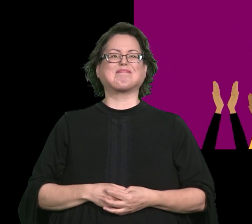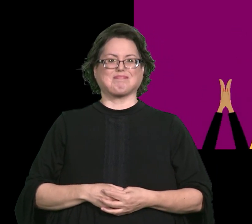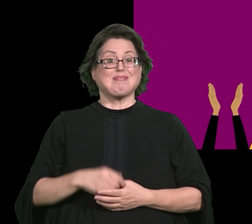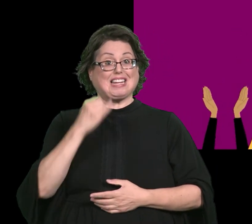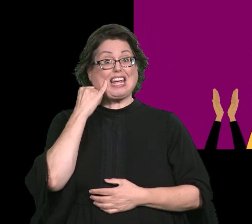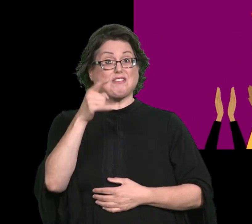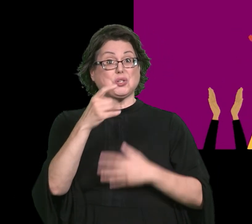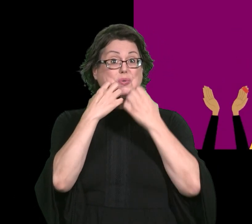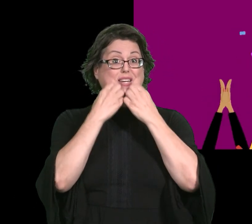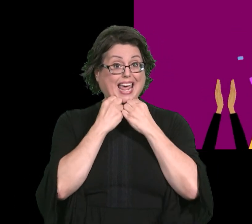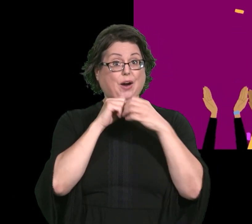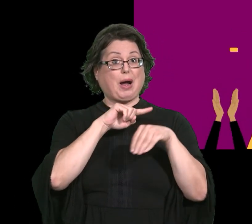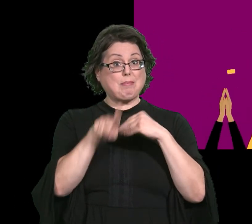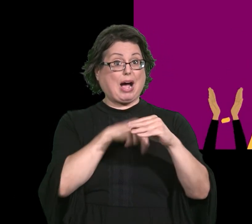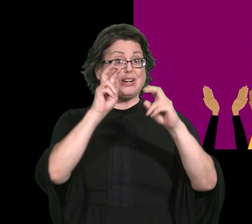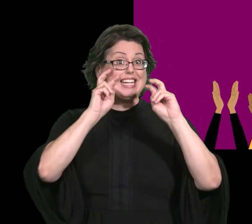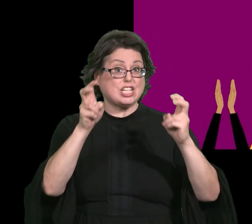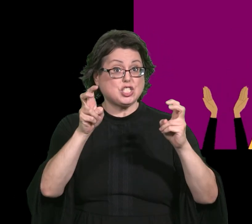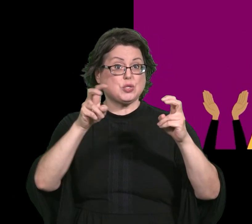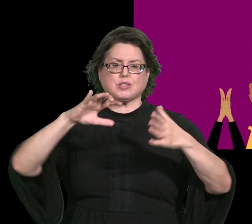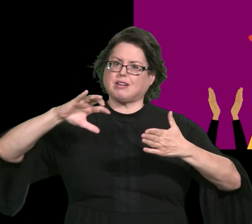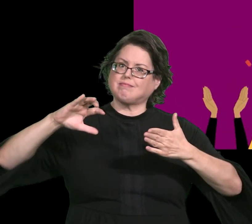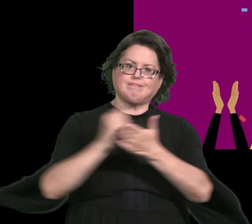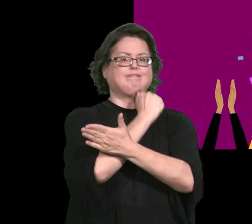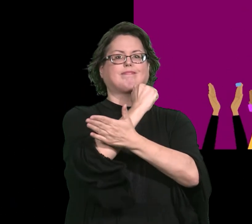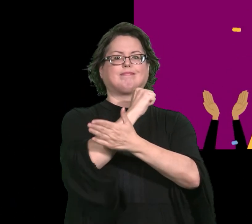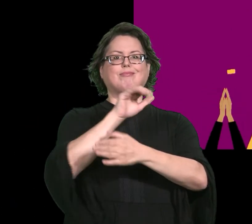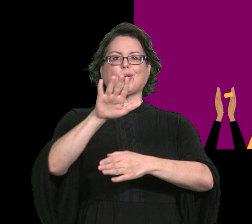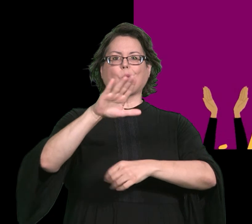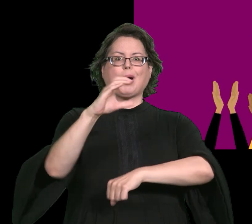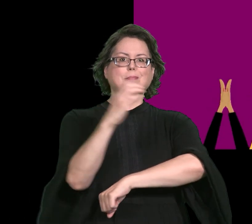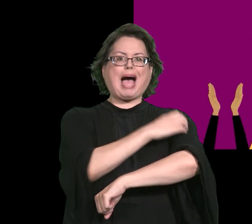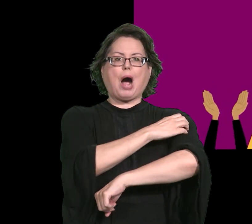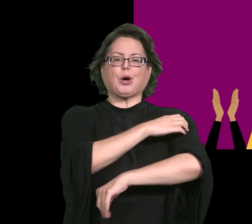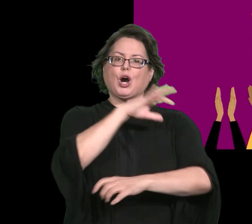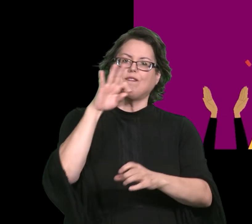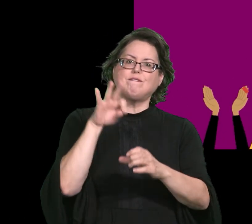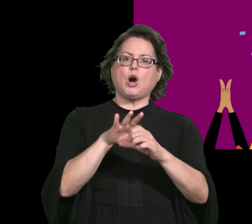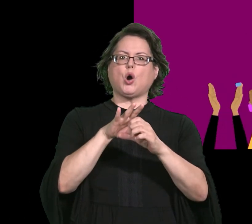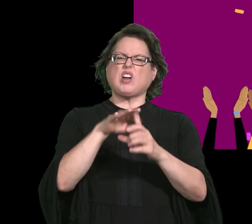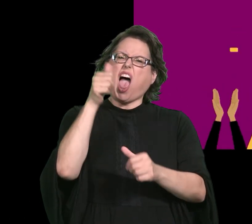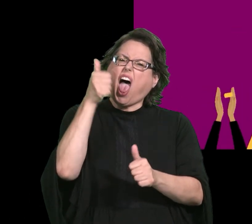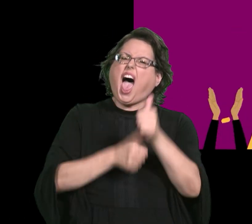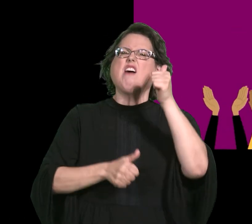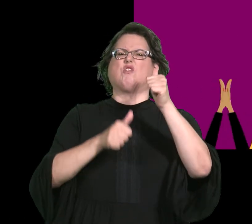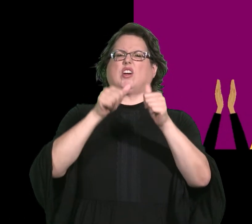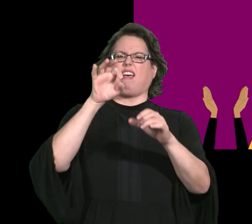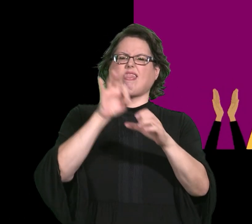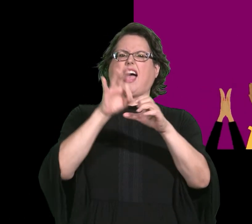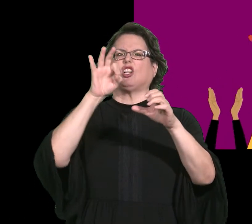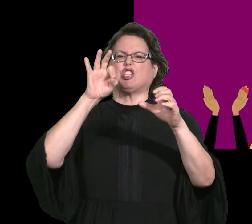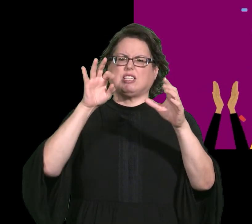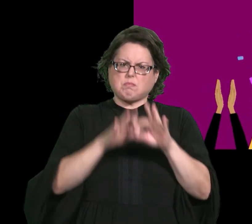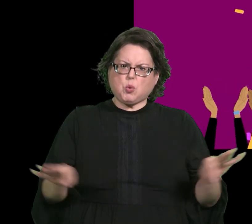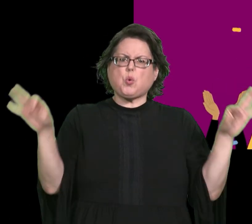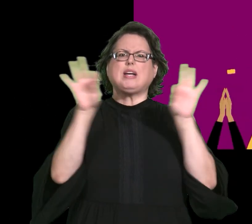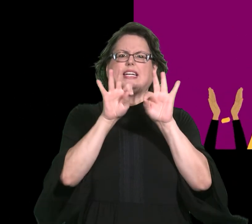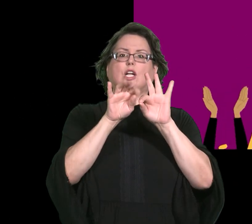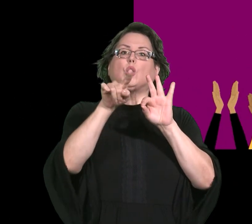If you care about your issues, then claim your power and vote. Every election counts. You count.